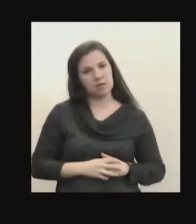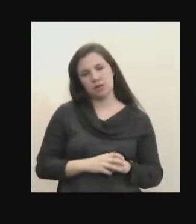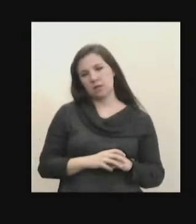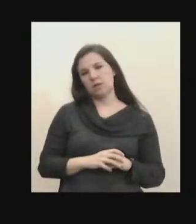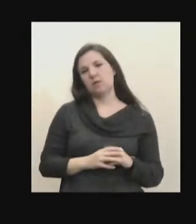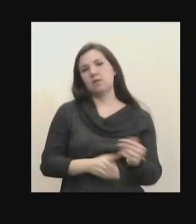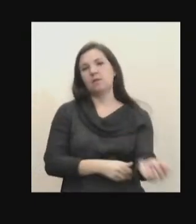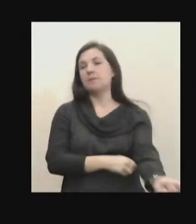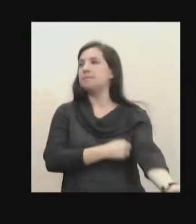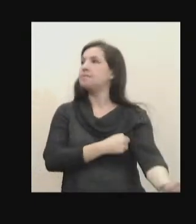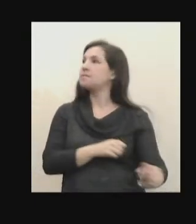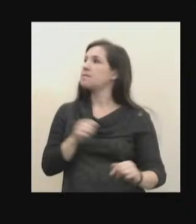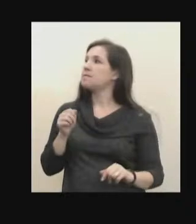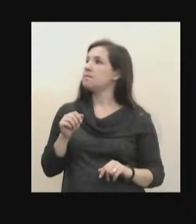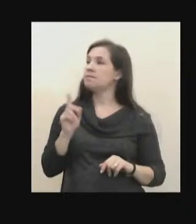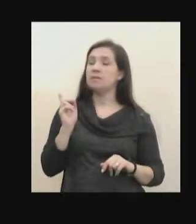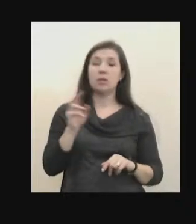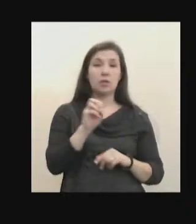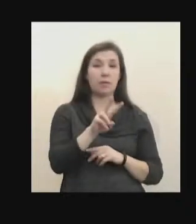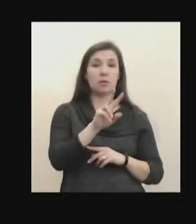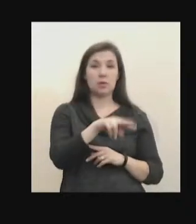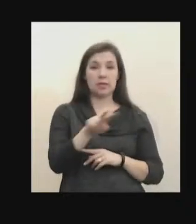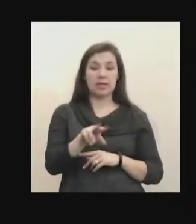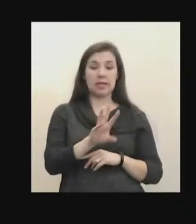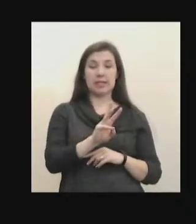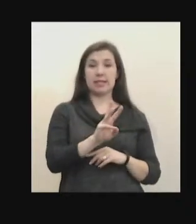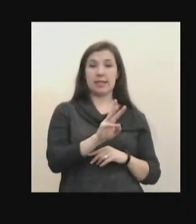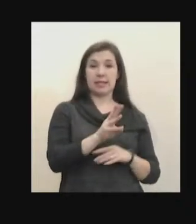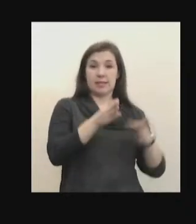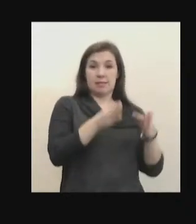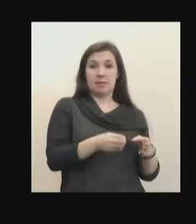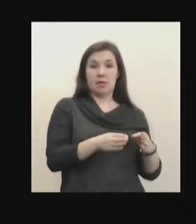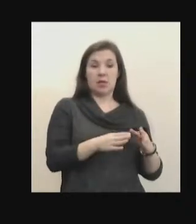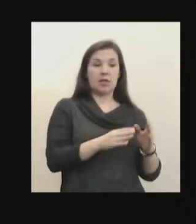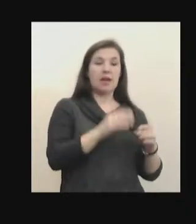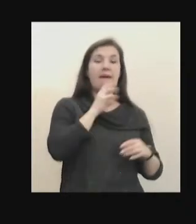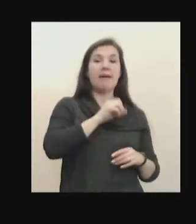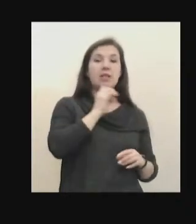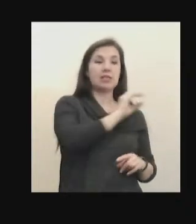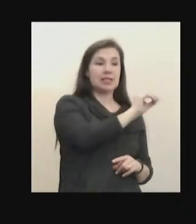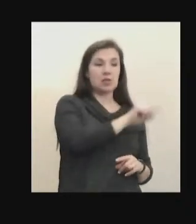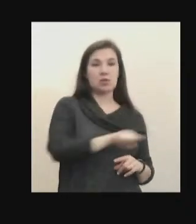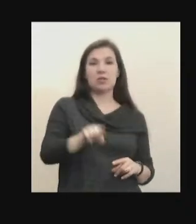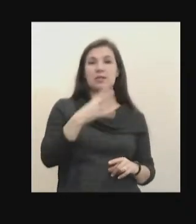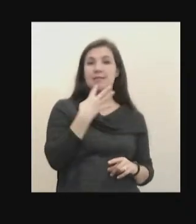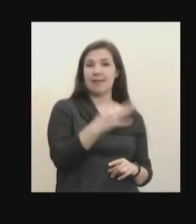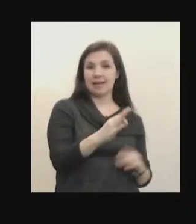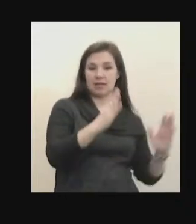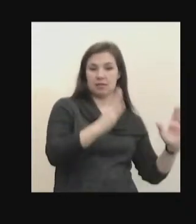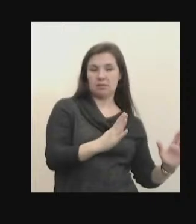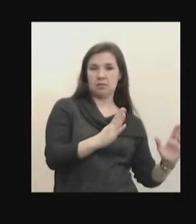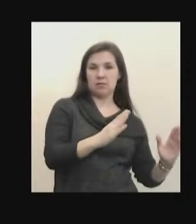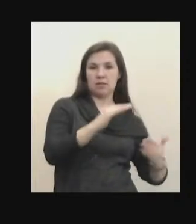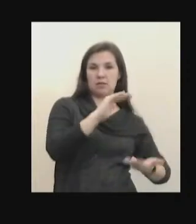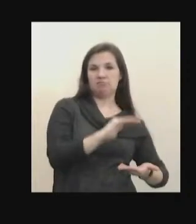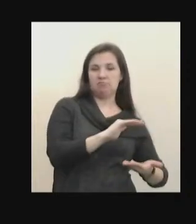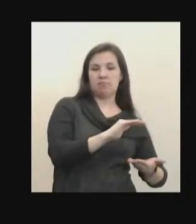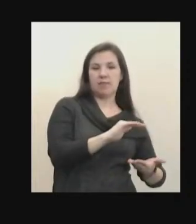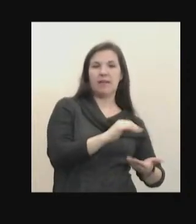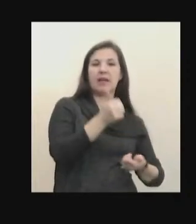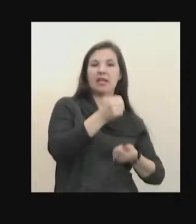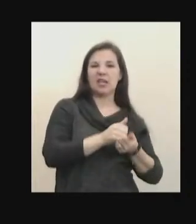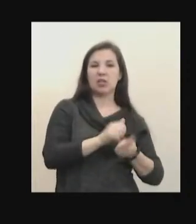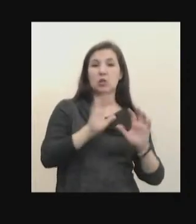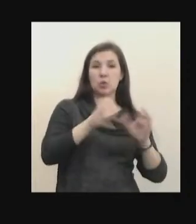the November 22nd, there were 6 people aged 0 to 19 in hospital, but then after that, in the age groups, it's